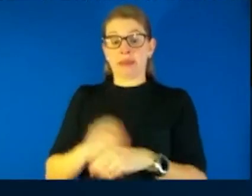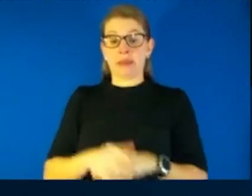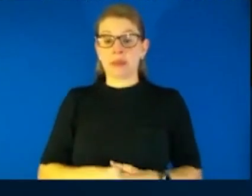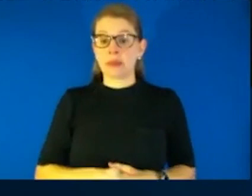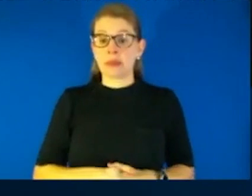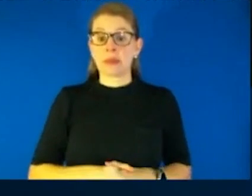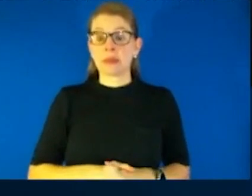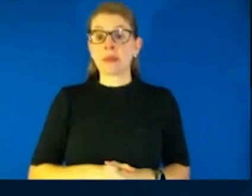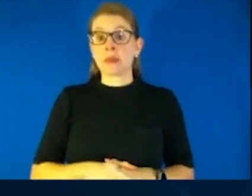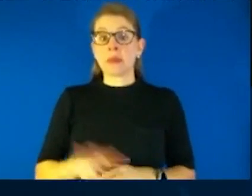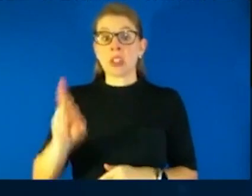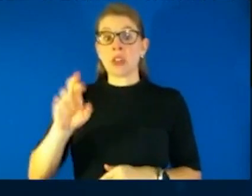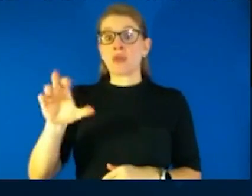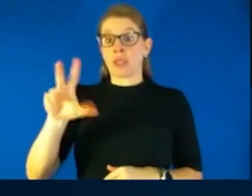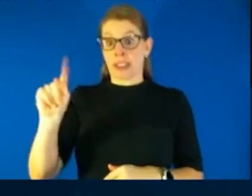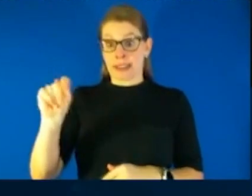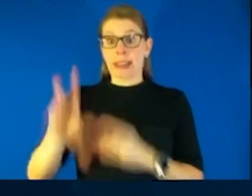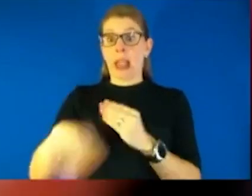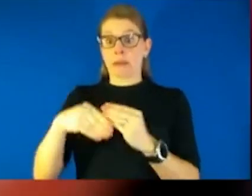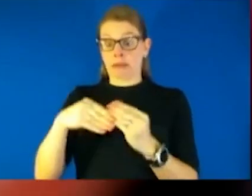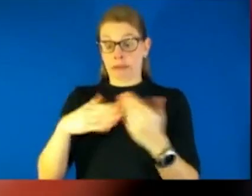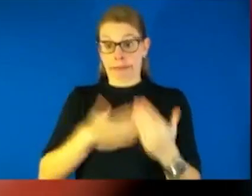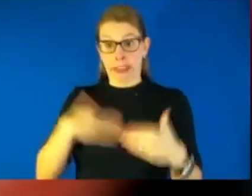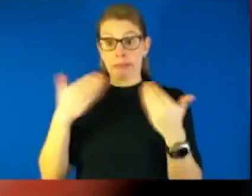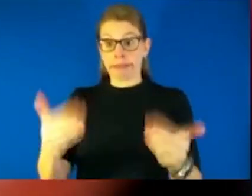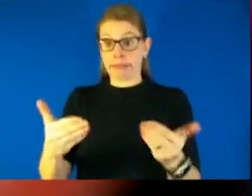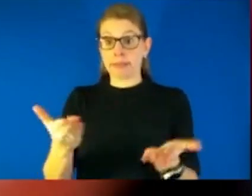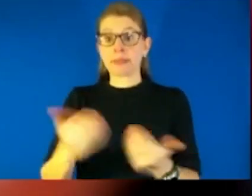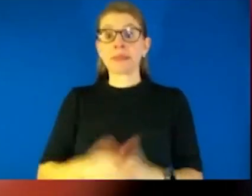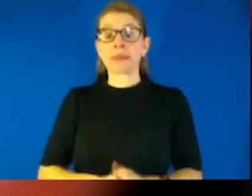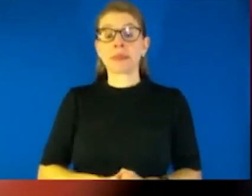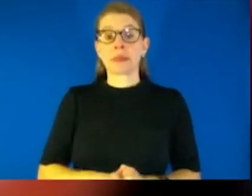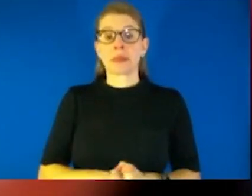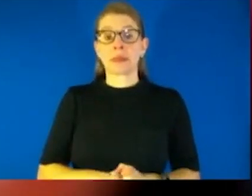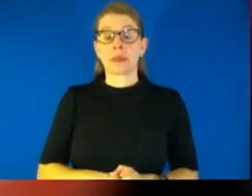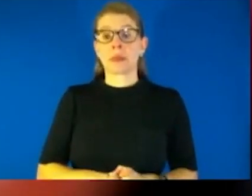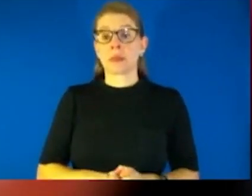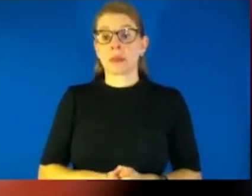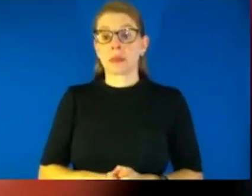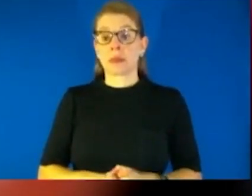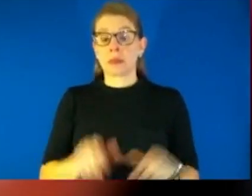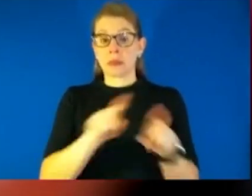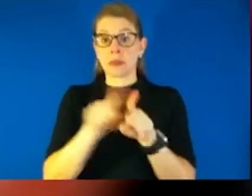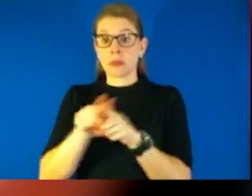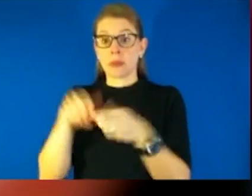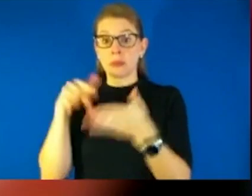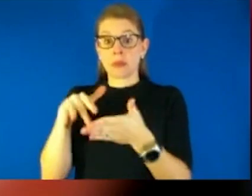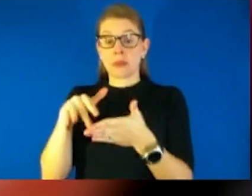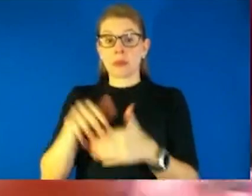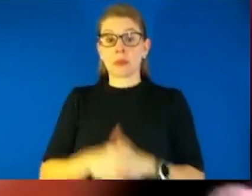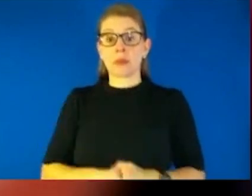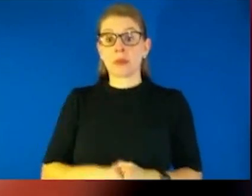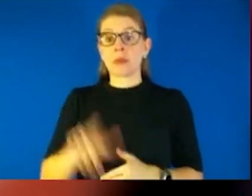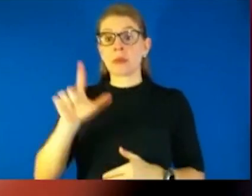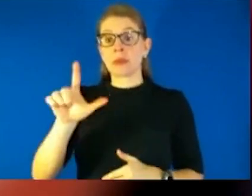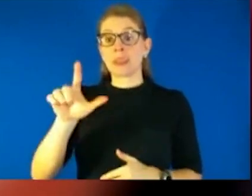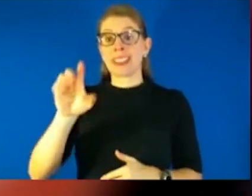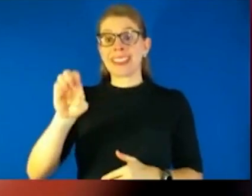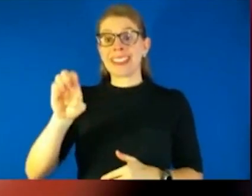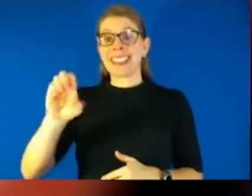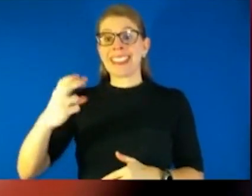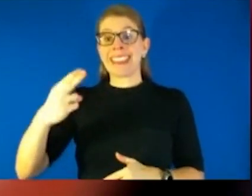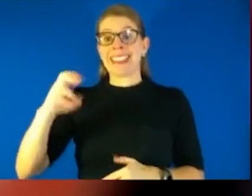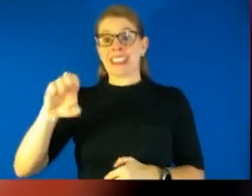can add something to yes, this, please do. Jessica. Please do. We have done also studies in midges, which are also biting insects,